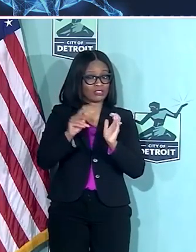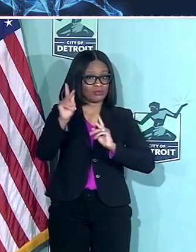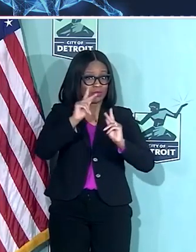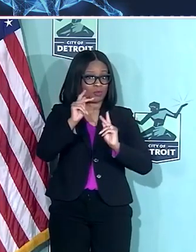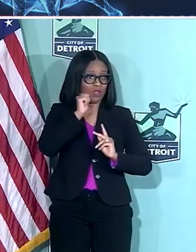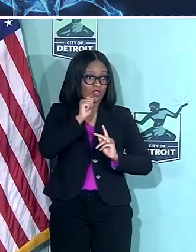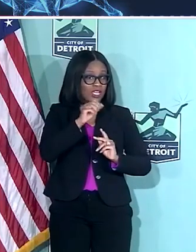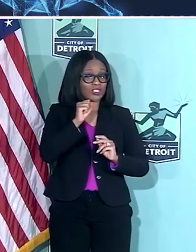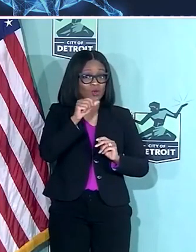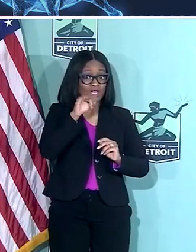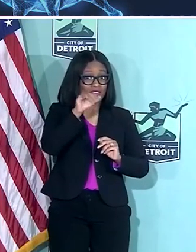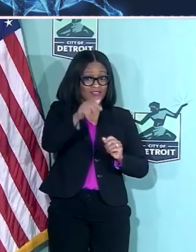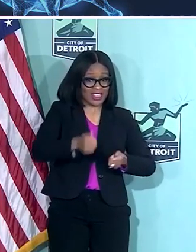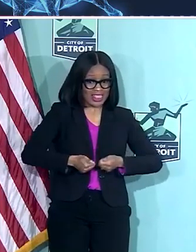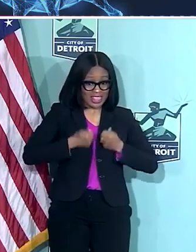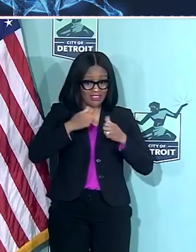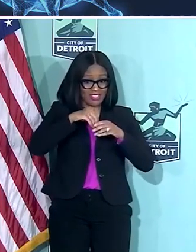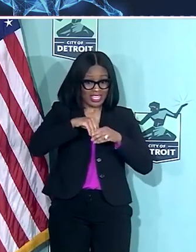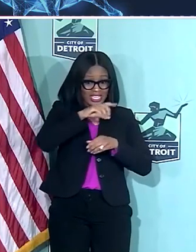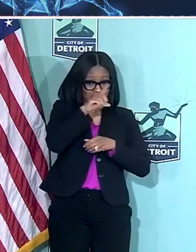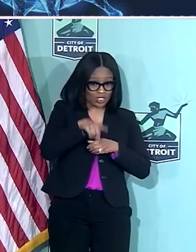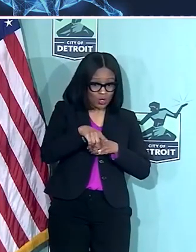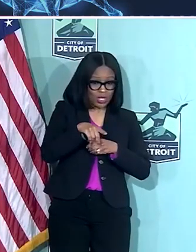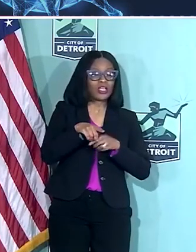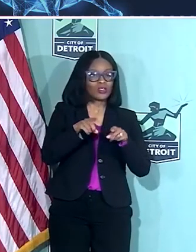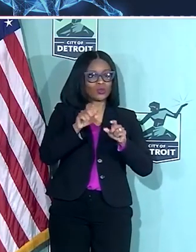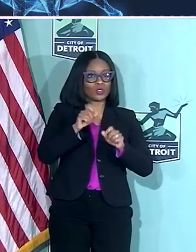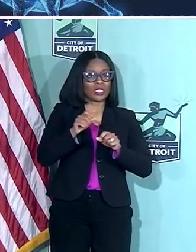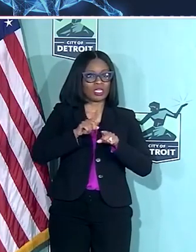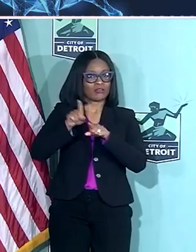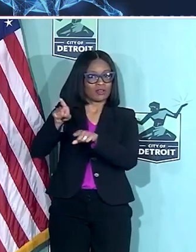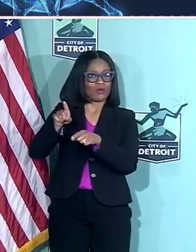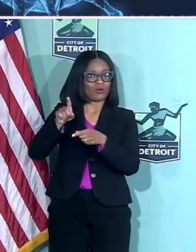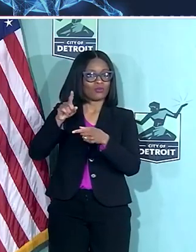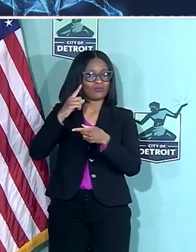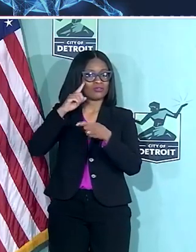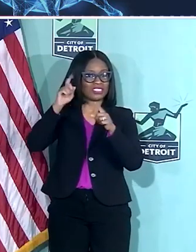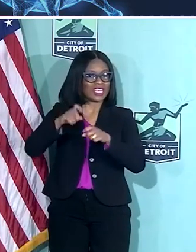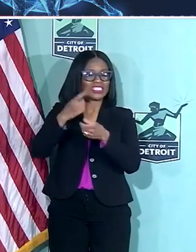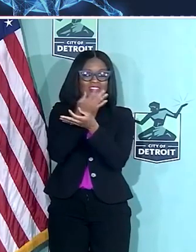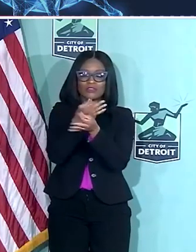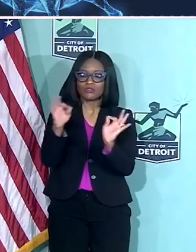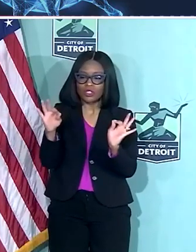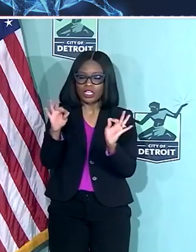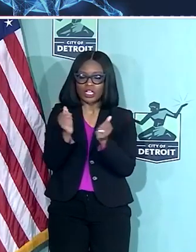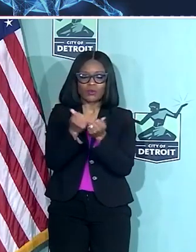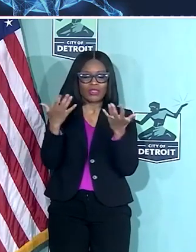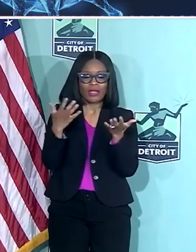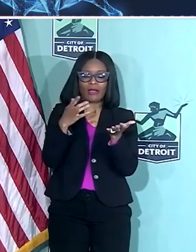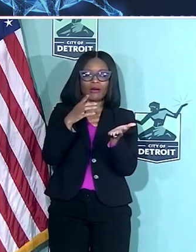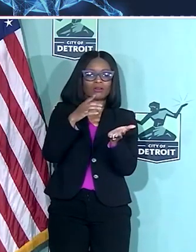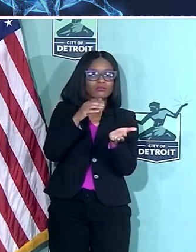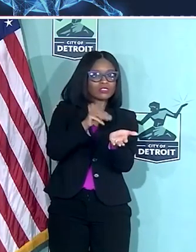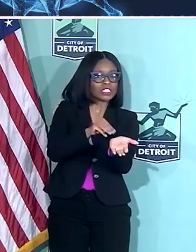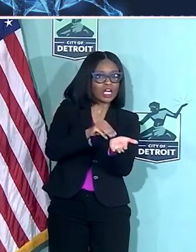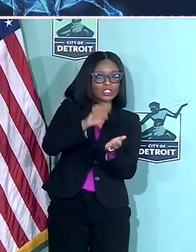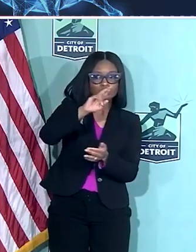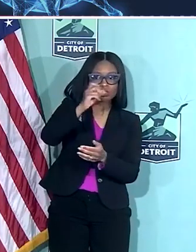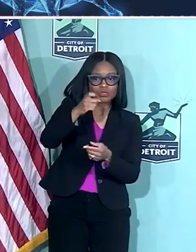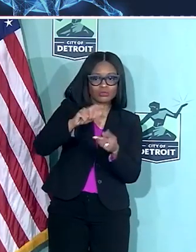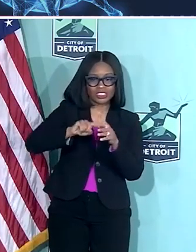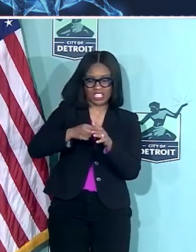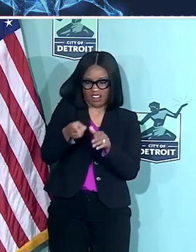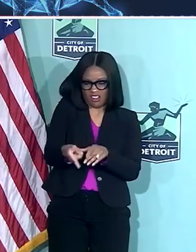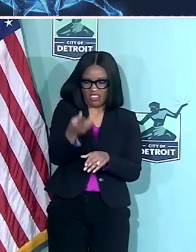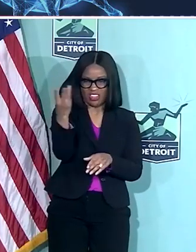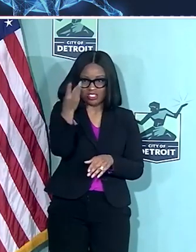the city of Detroit, because you are a resident of our city, you can get tested for free without any doctor's prescription starting Wednesday. Call